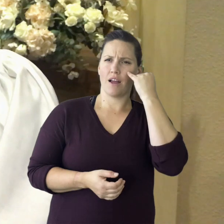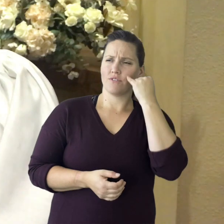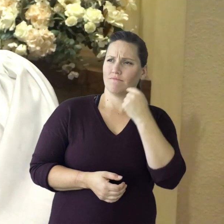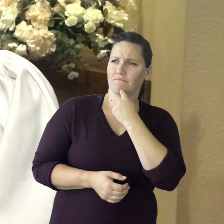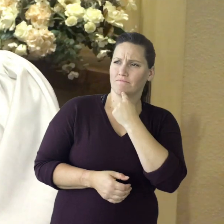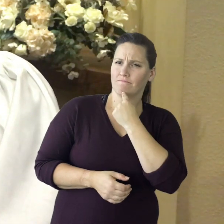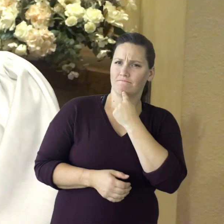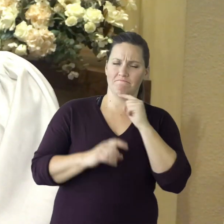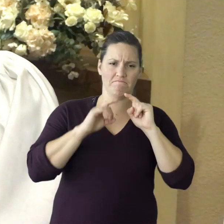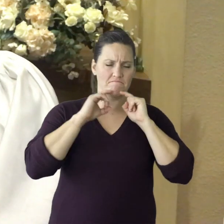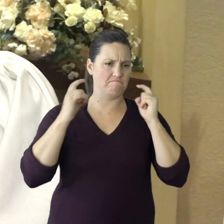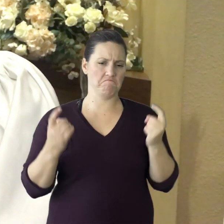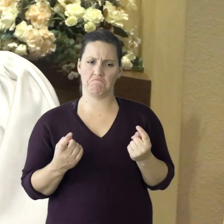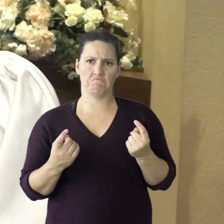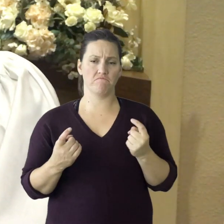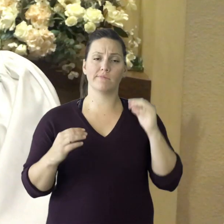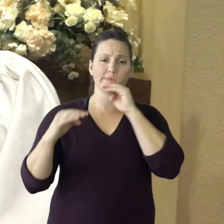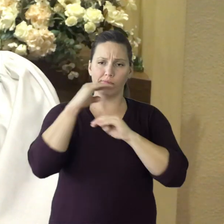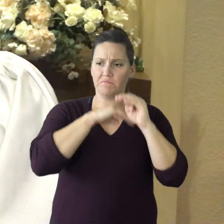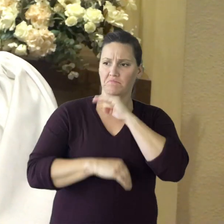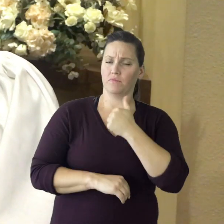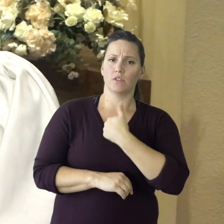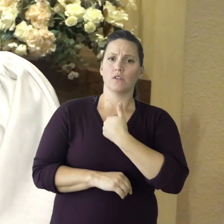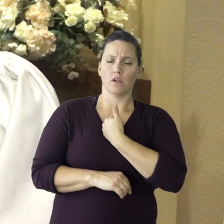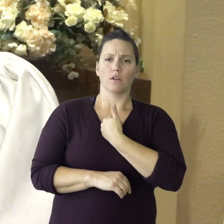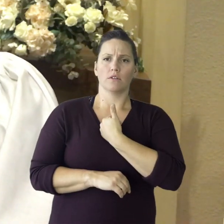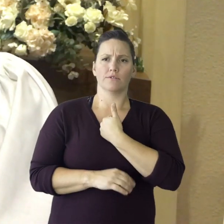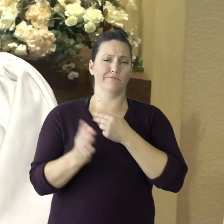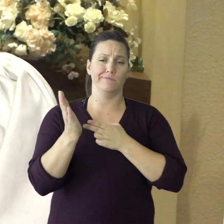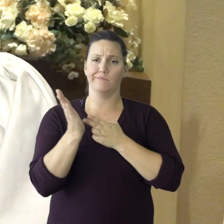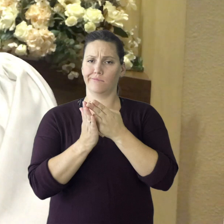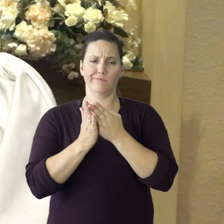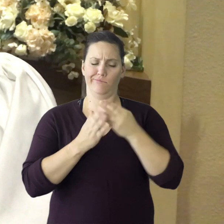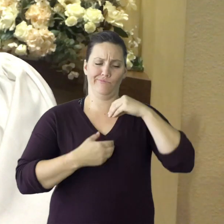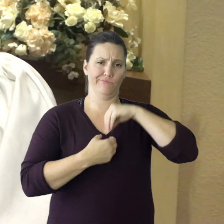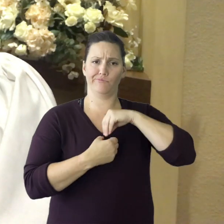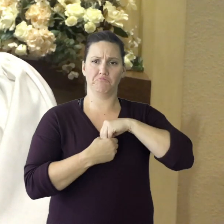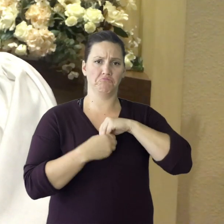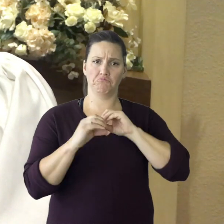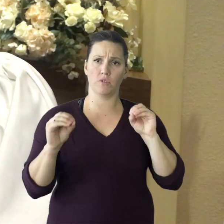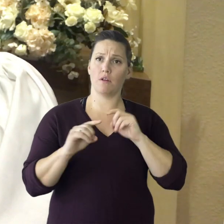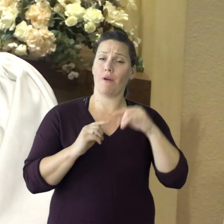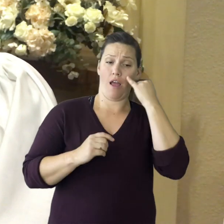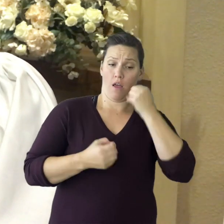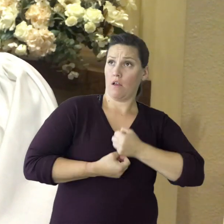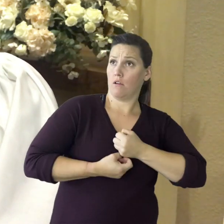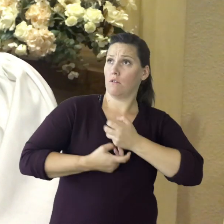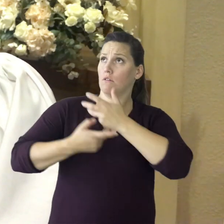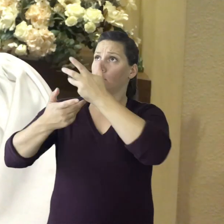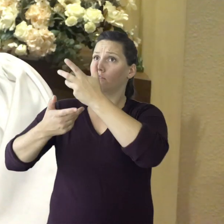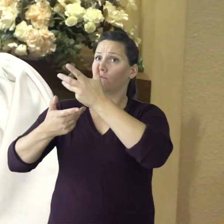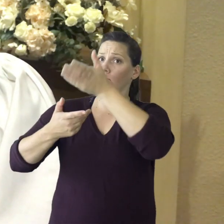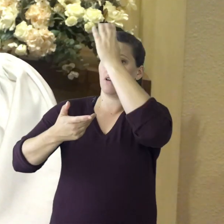If we say we have no sin, we deceive ourselves, and the truth is not in us. But if we confess